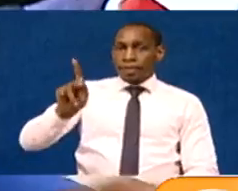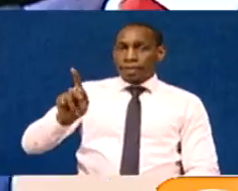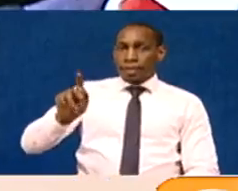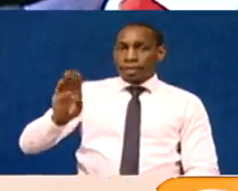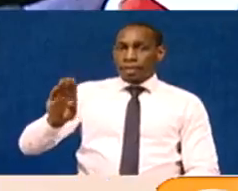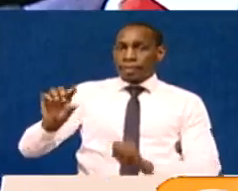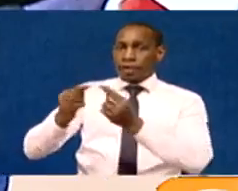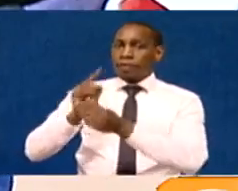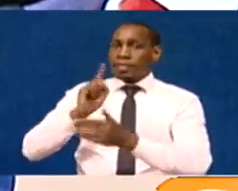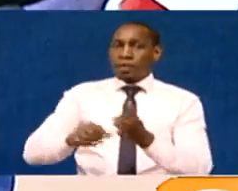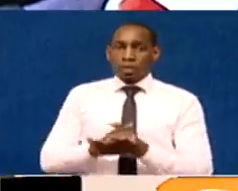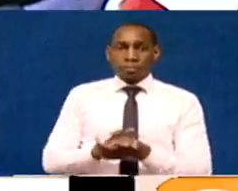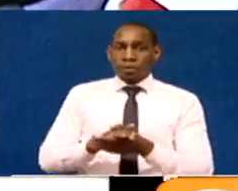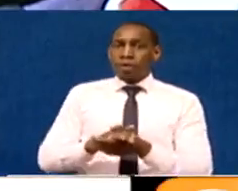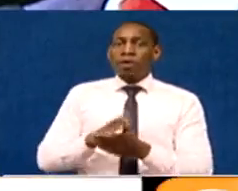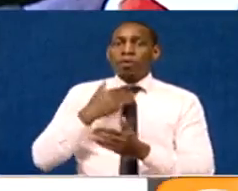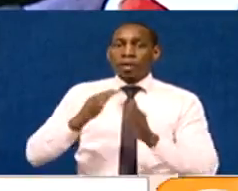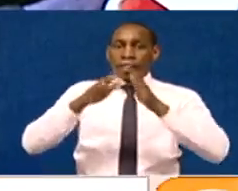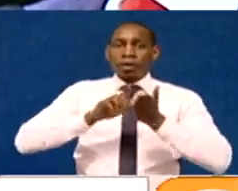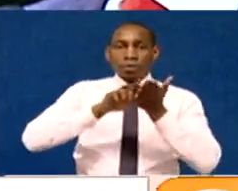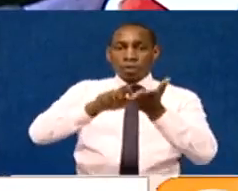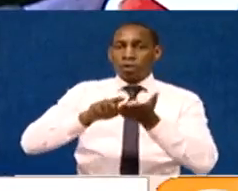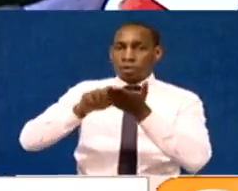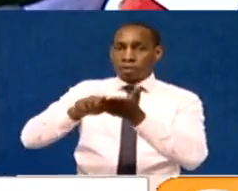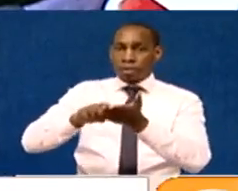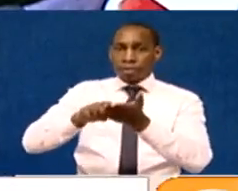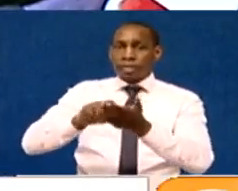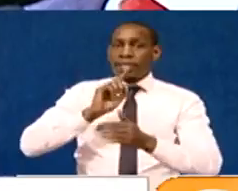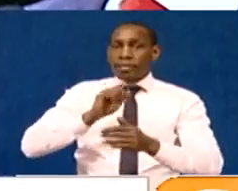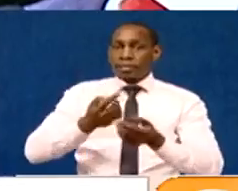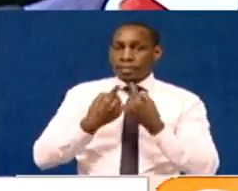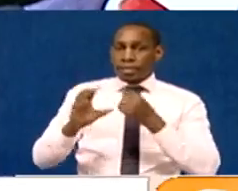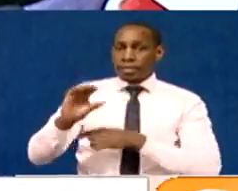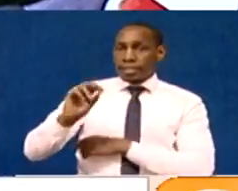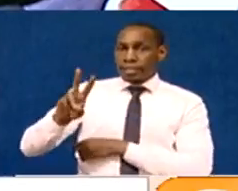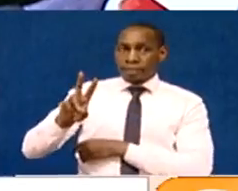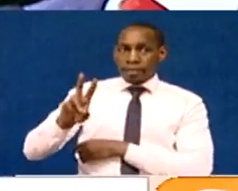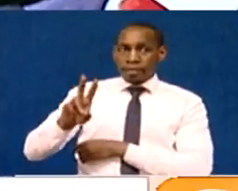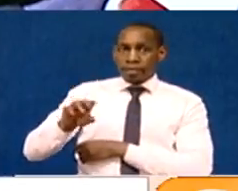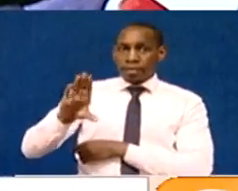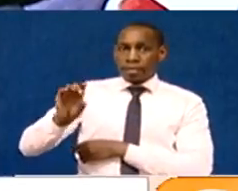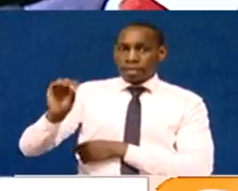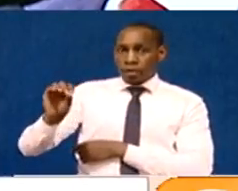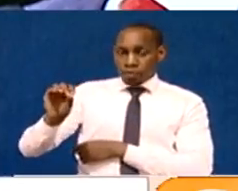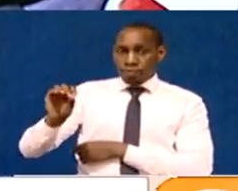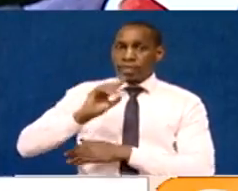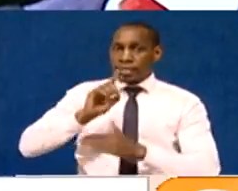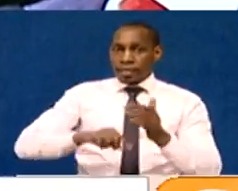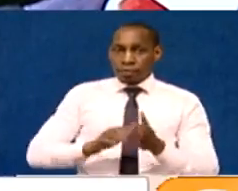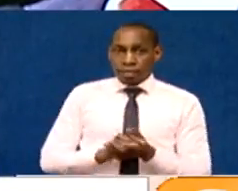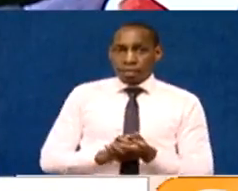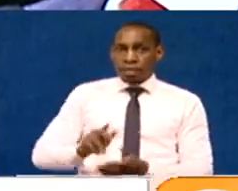KCB Group says it does not fancy taking up mortgage lender HF Group. Speaking to Citizen TV, CEO Joshua Oigara